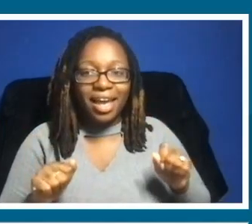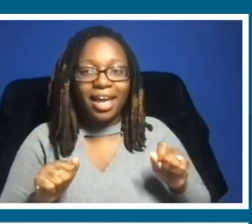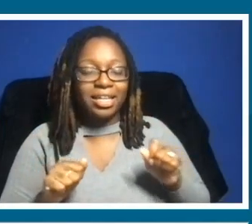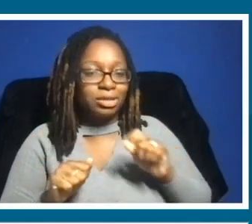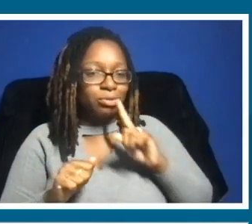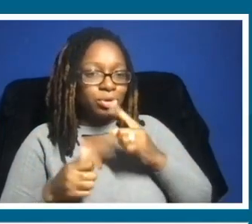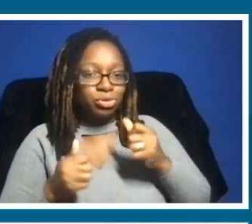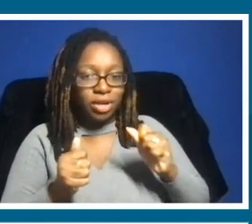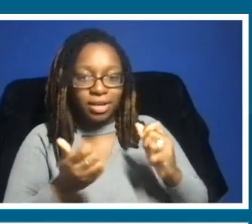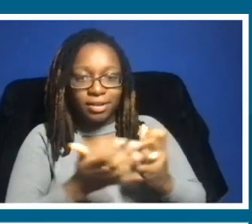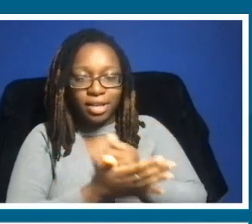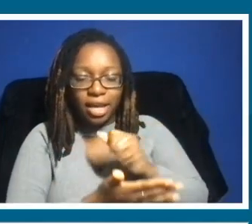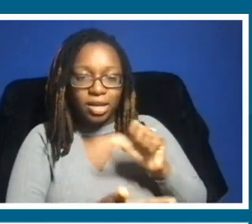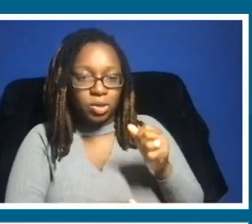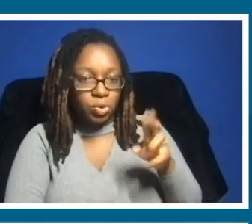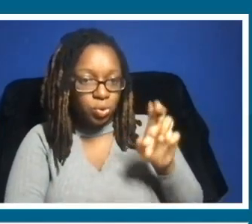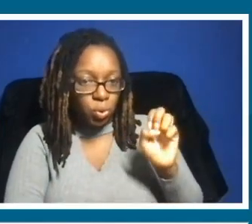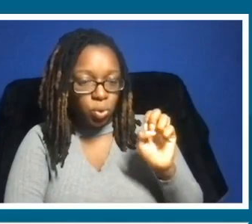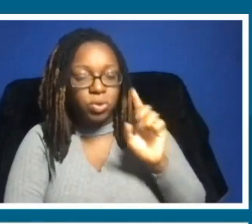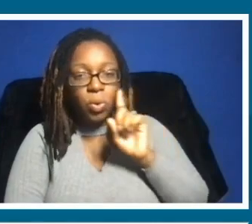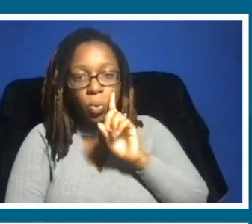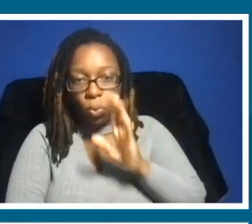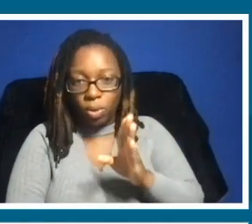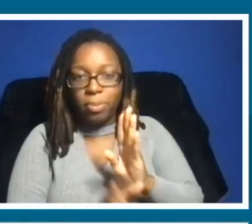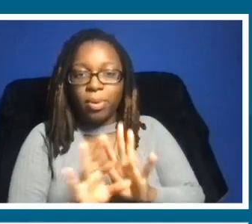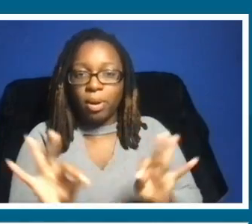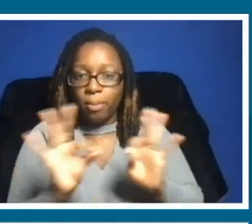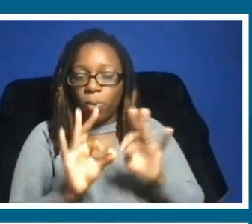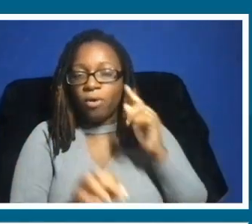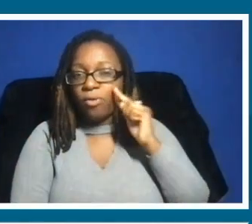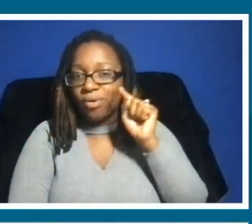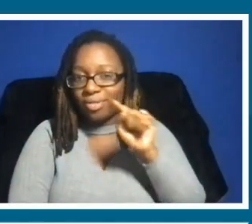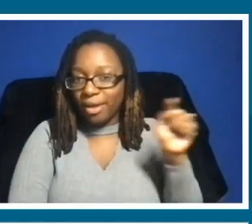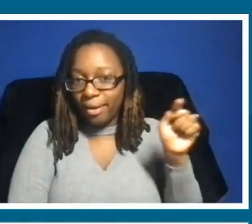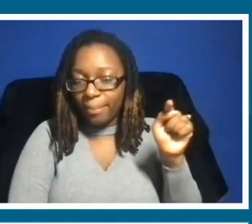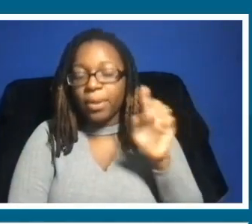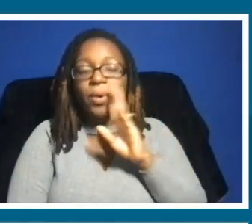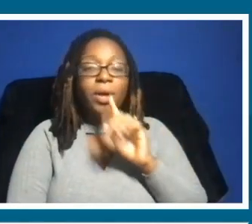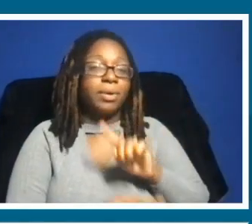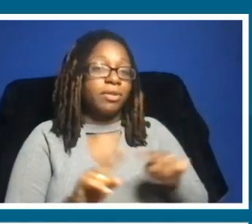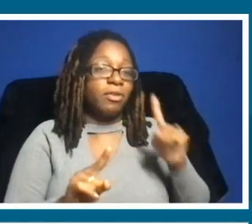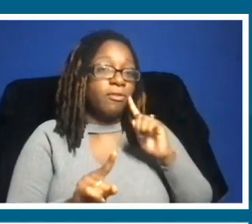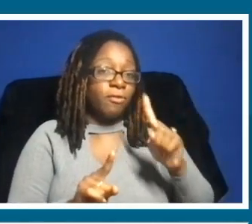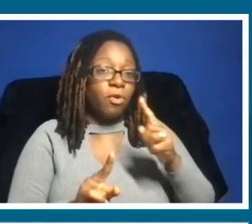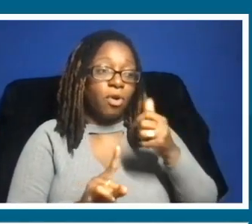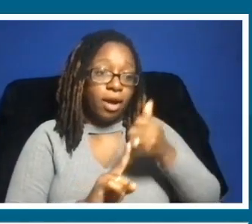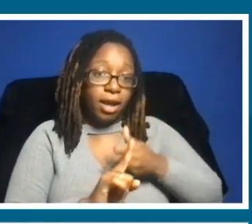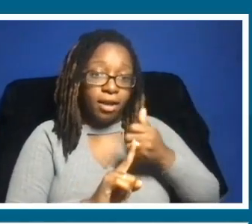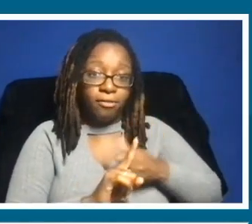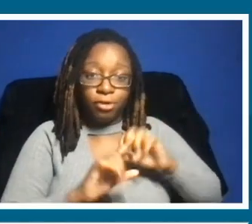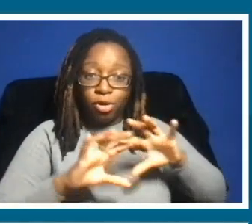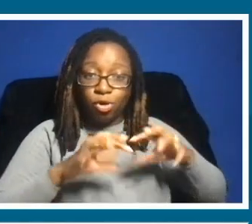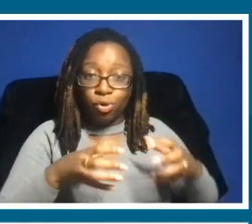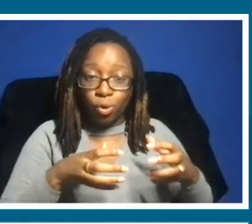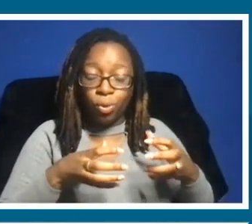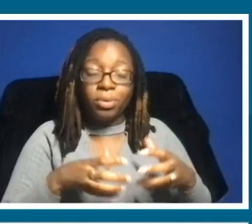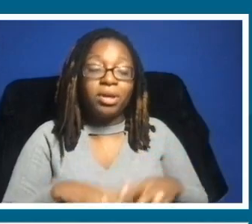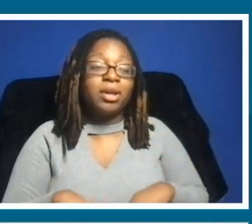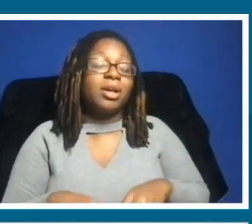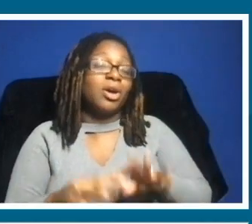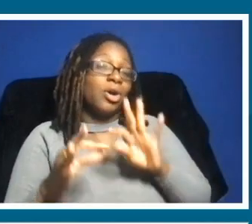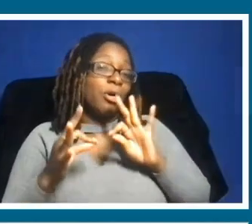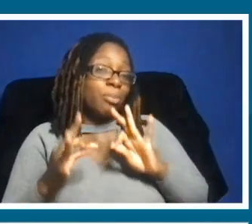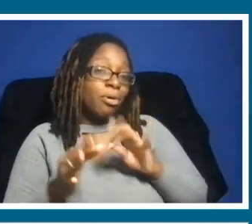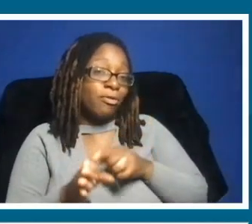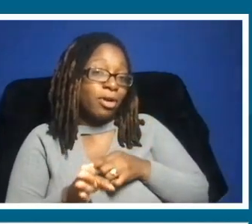most meaningful for them. And that will be different in every group and within every group. So a perfect primary source is